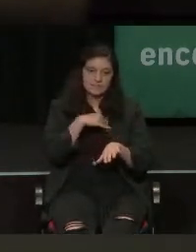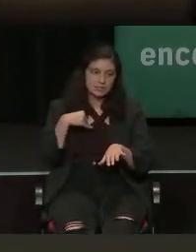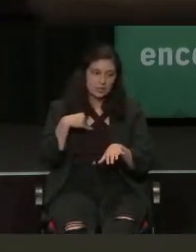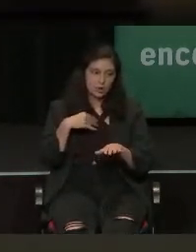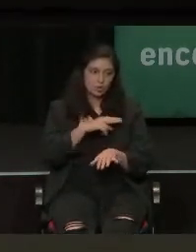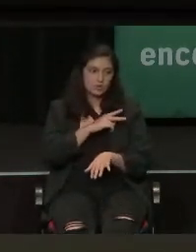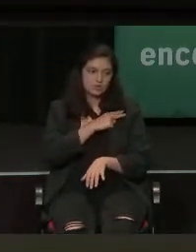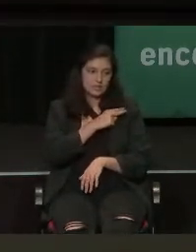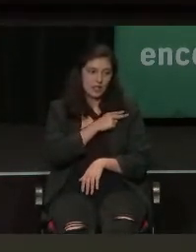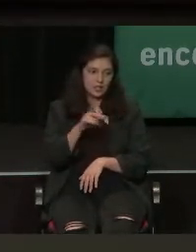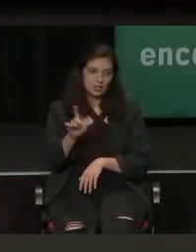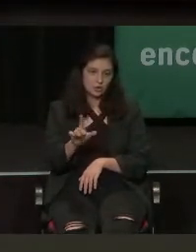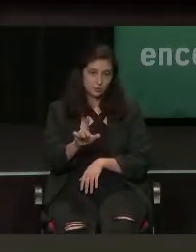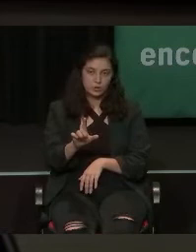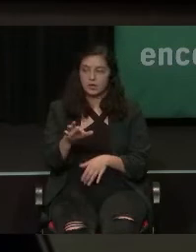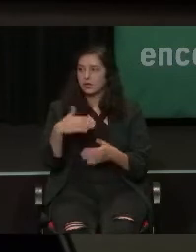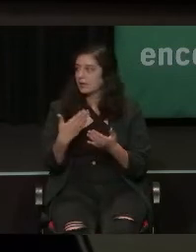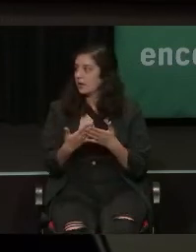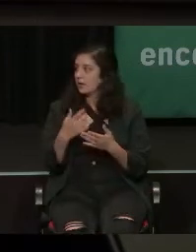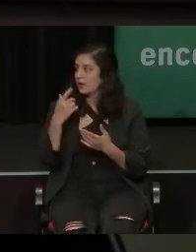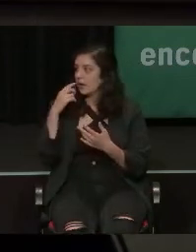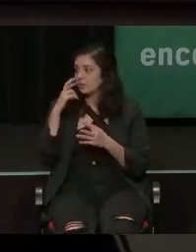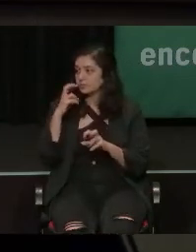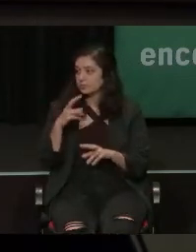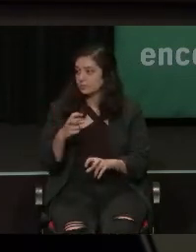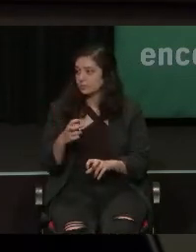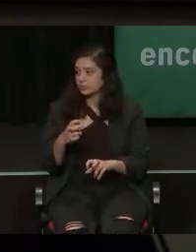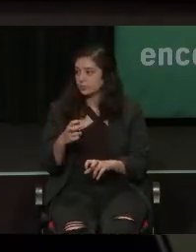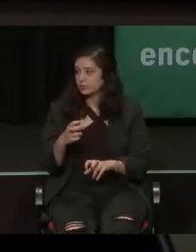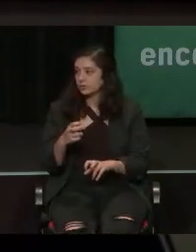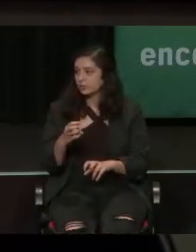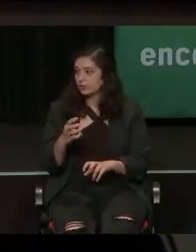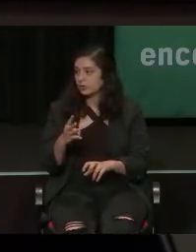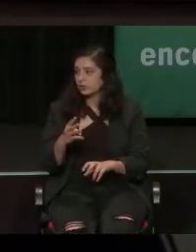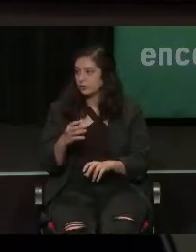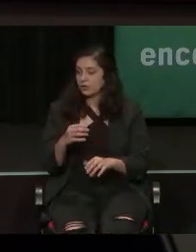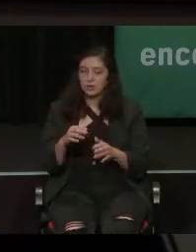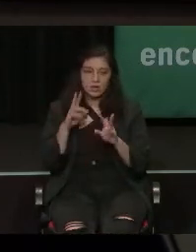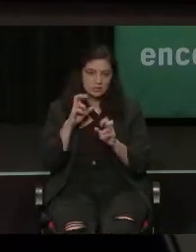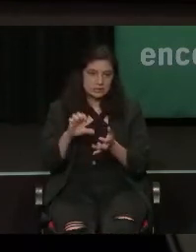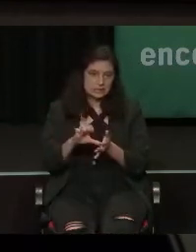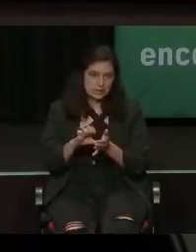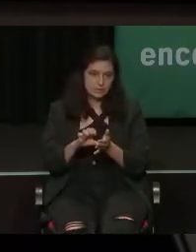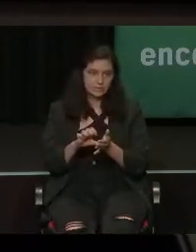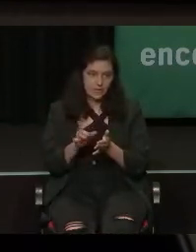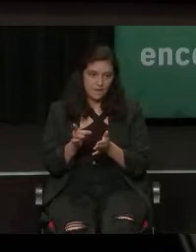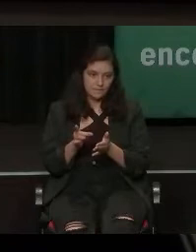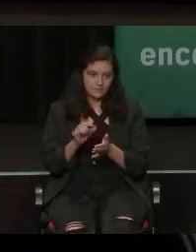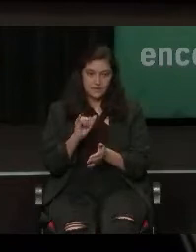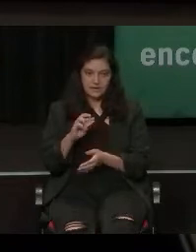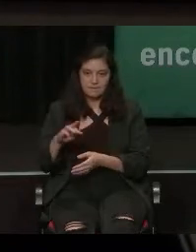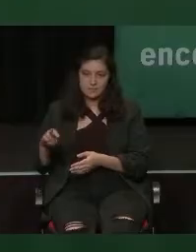of Lisbon and a researcher in one of our research centers,